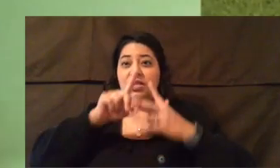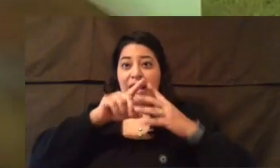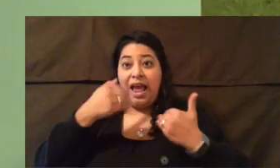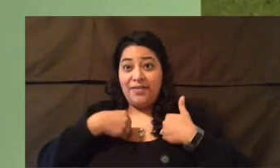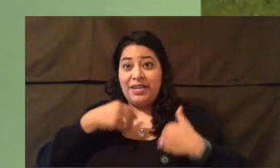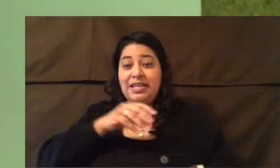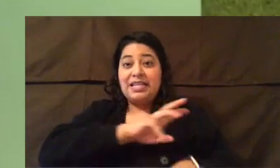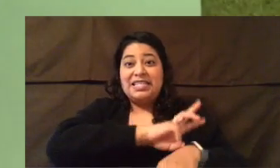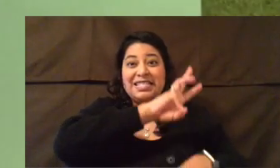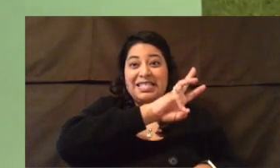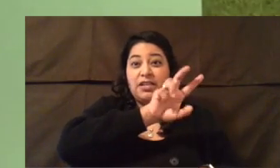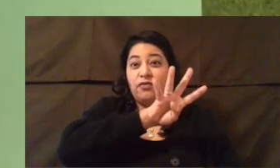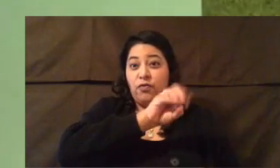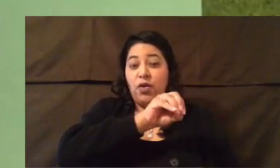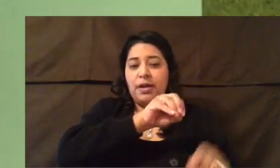6:40.